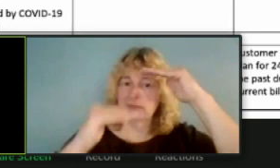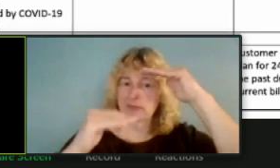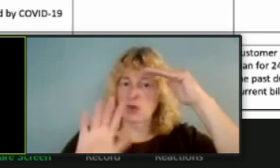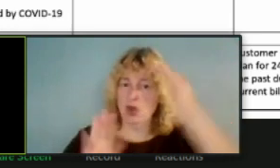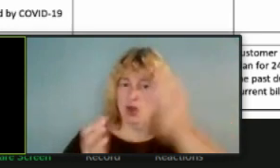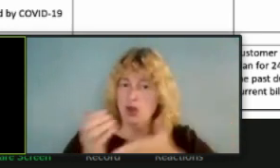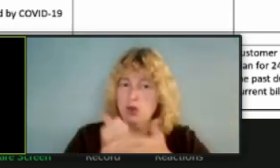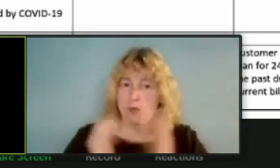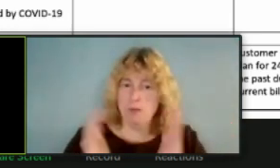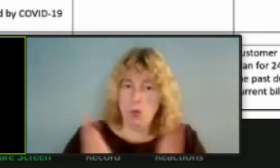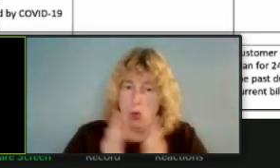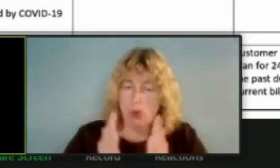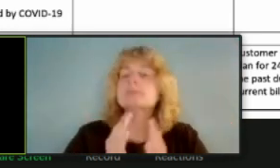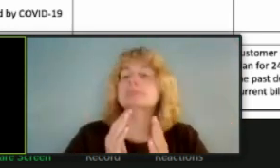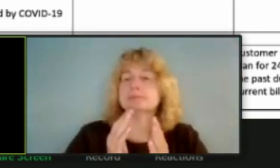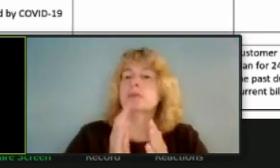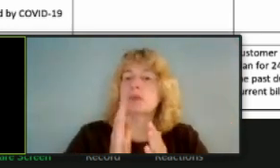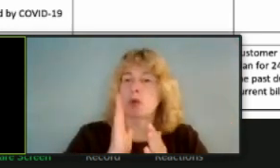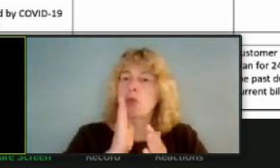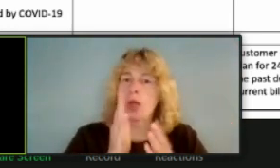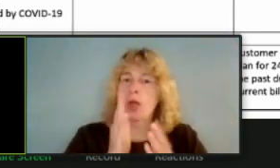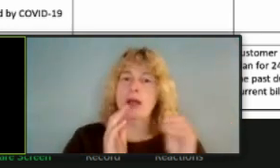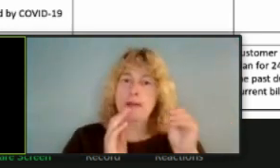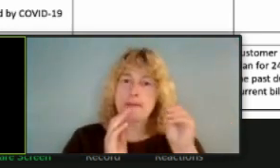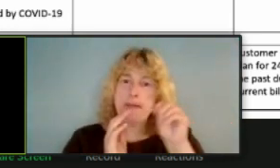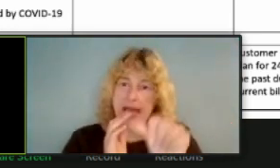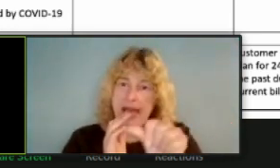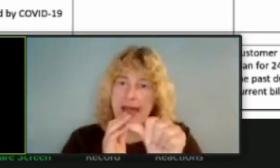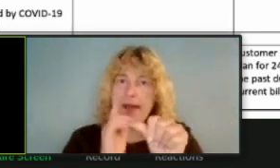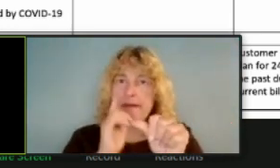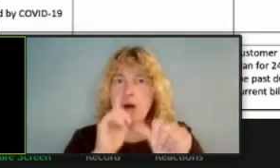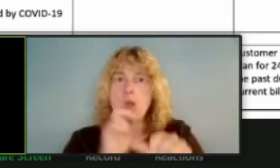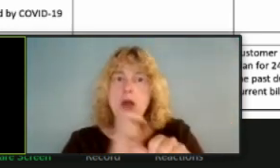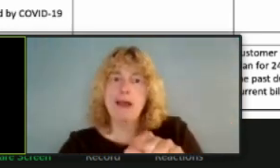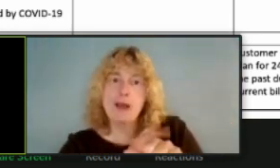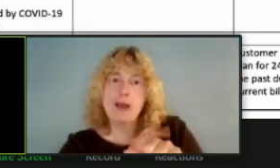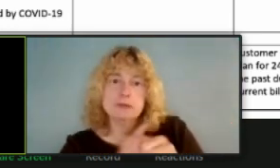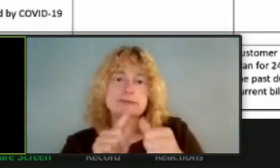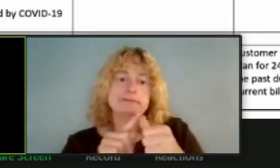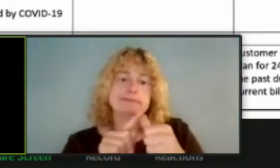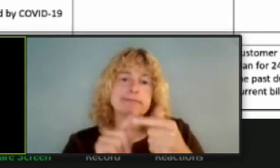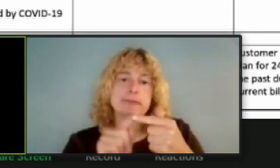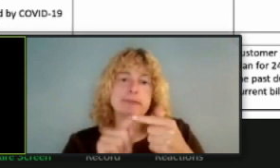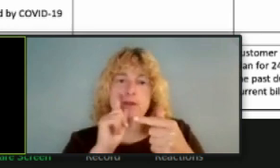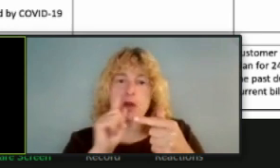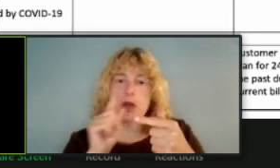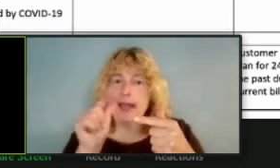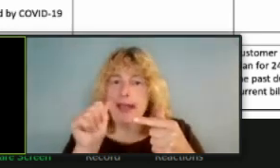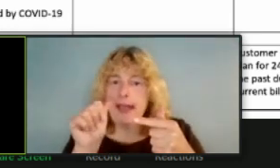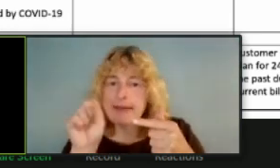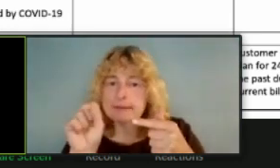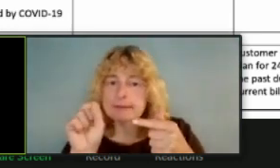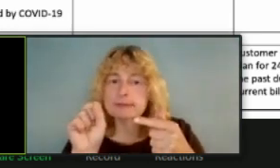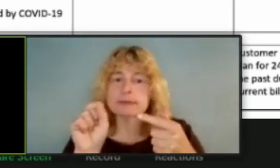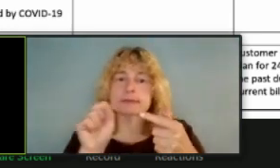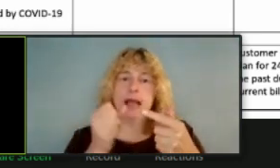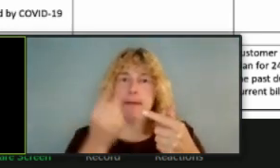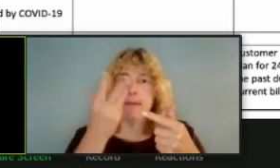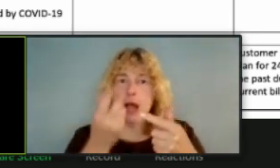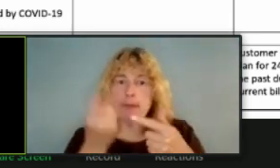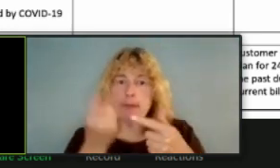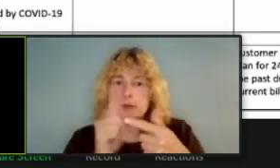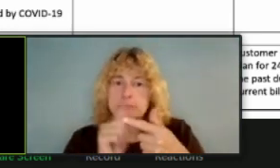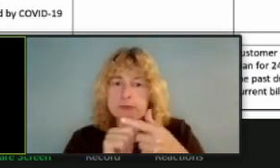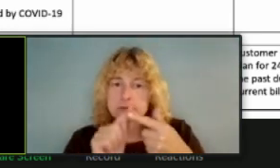we'll pay this towards your electric or this towards your gas, or you have a copay. If you